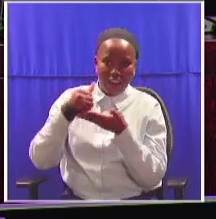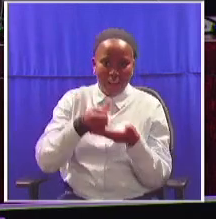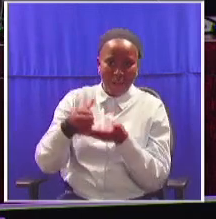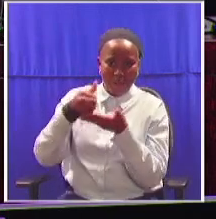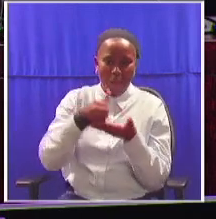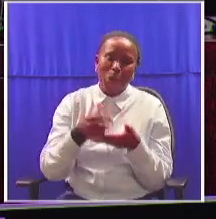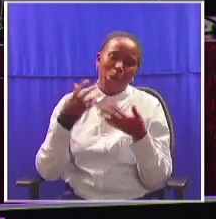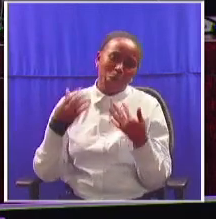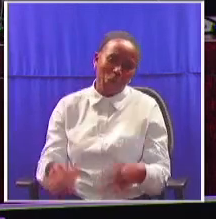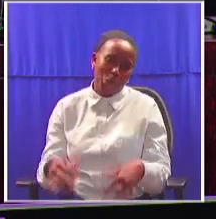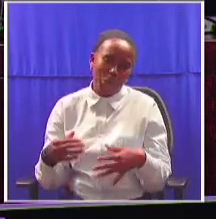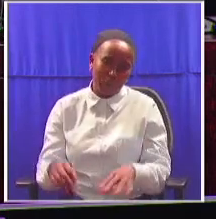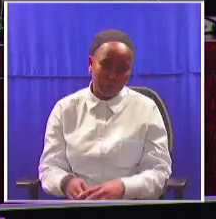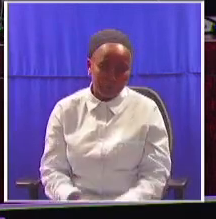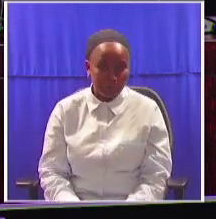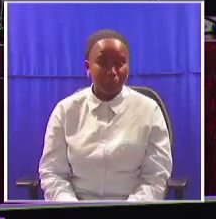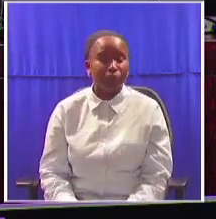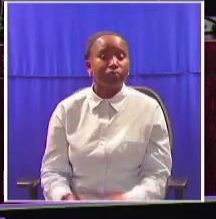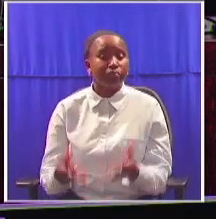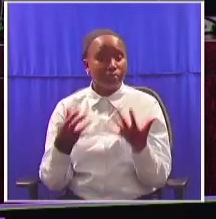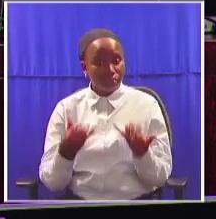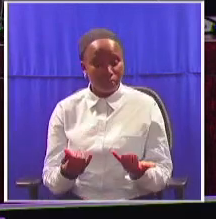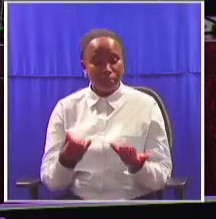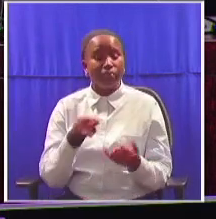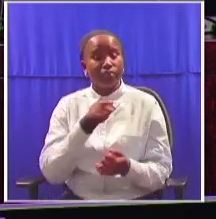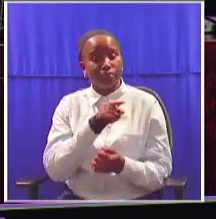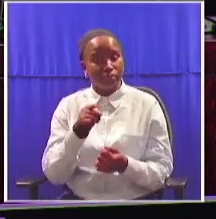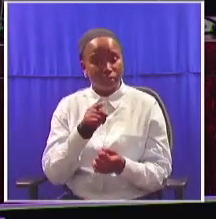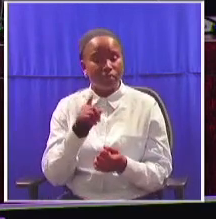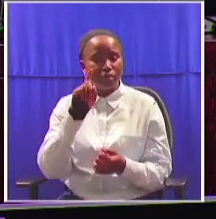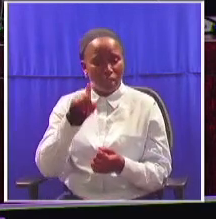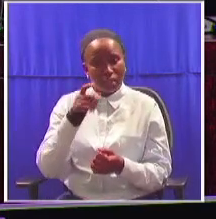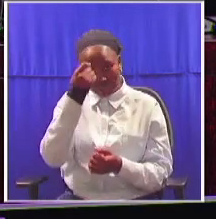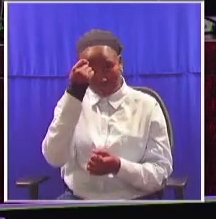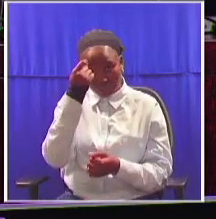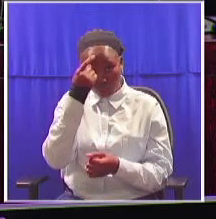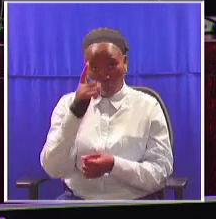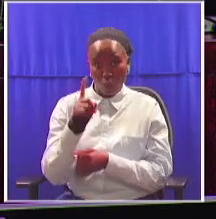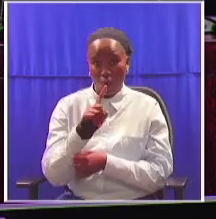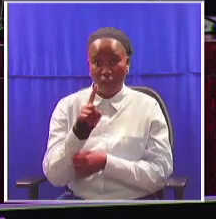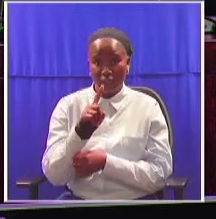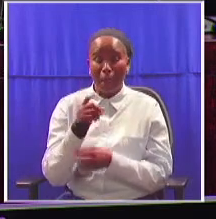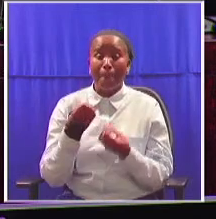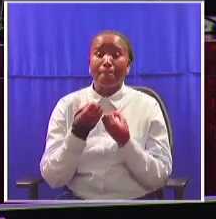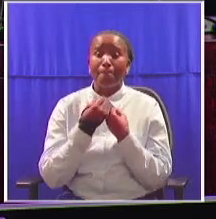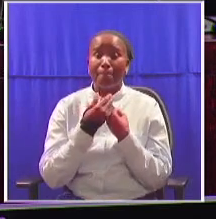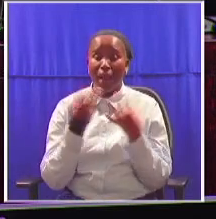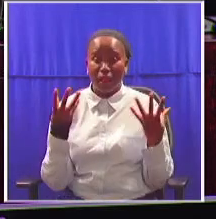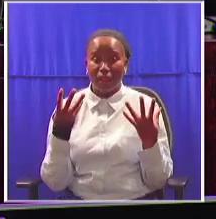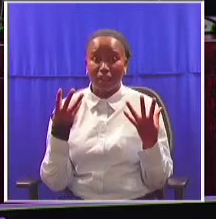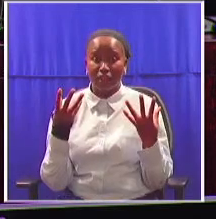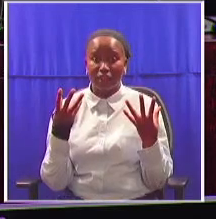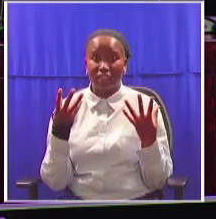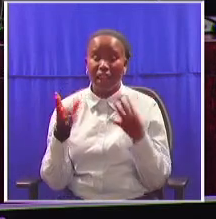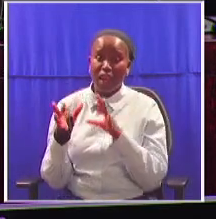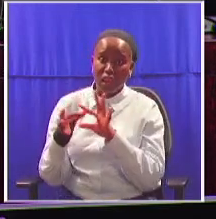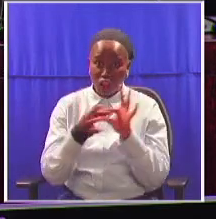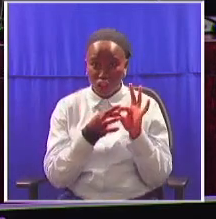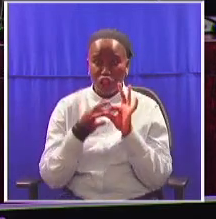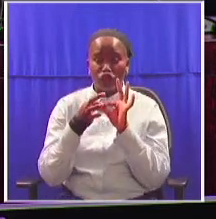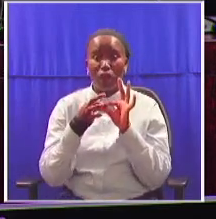Speaker, is informed by the understanding that multilateralism and respect